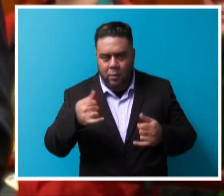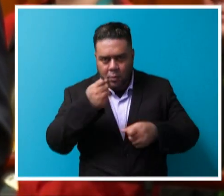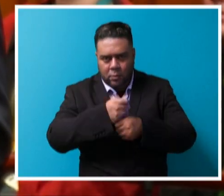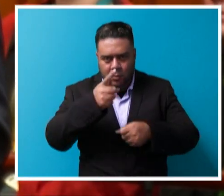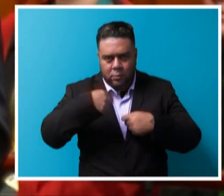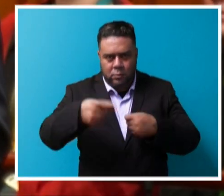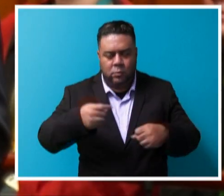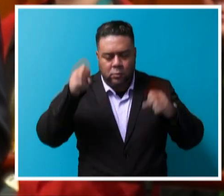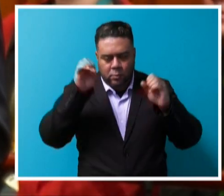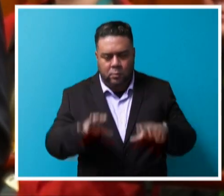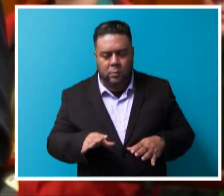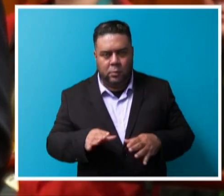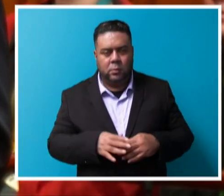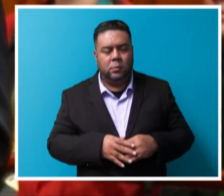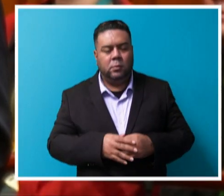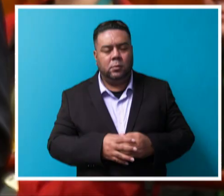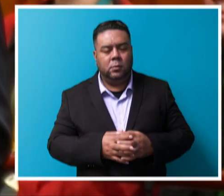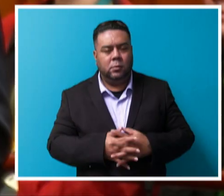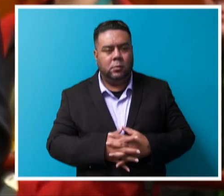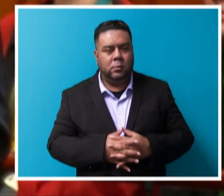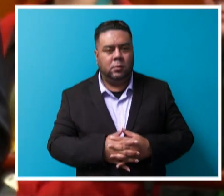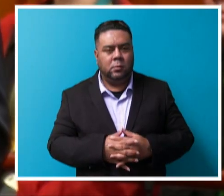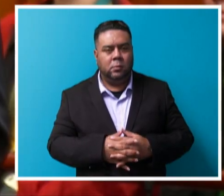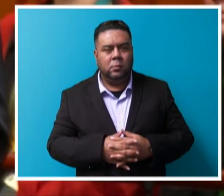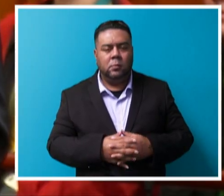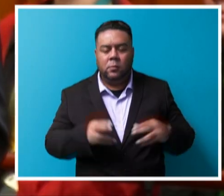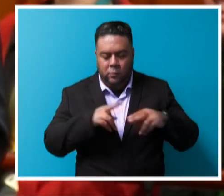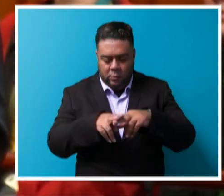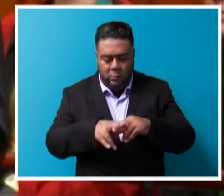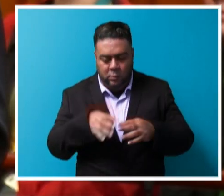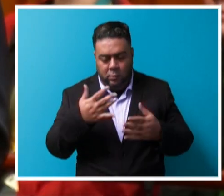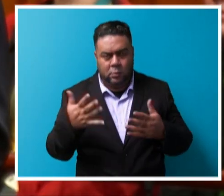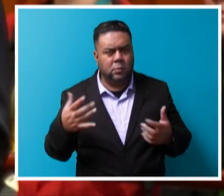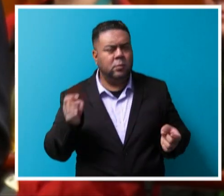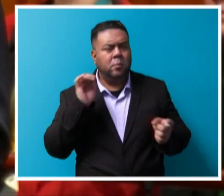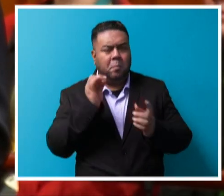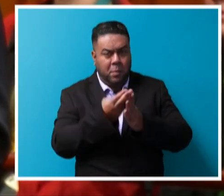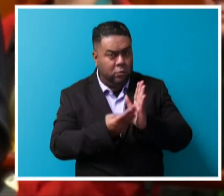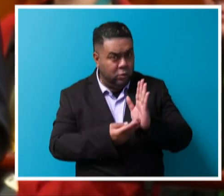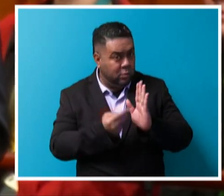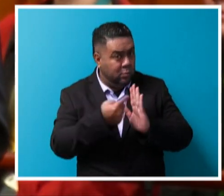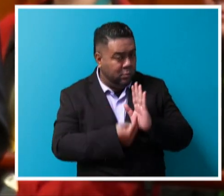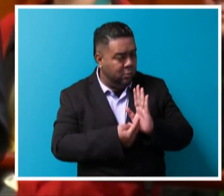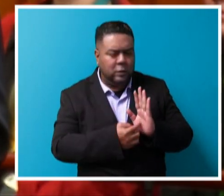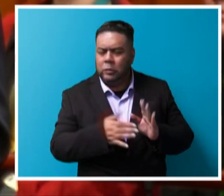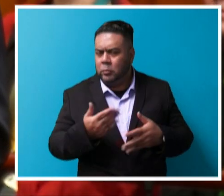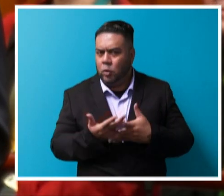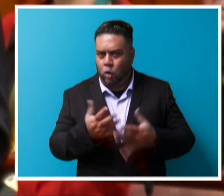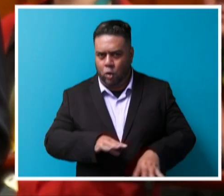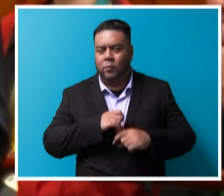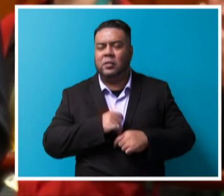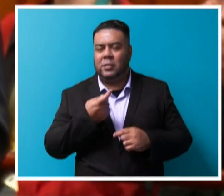is far more than an appropriation of government expenditure. It is a statement of confidence in our nation's